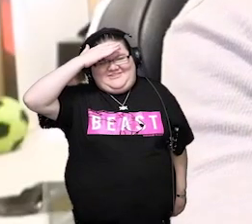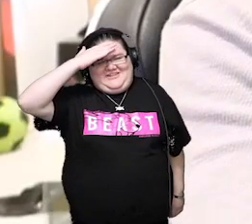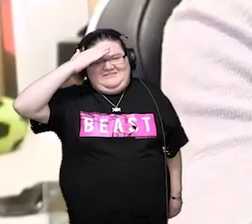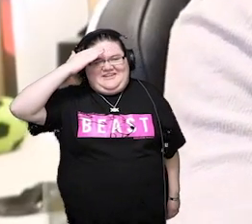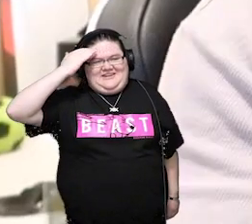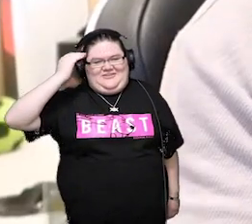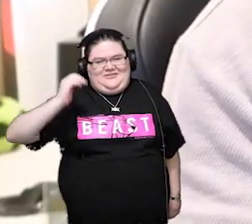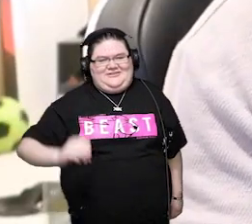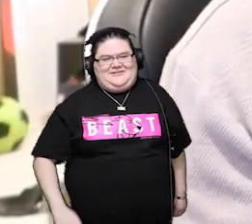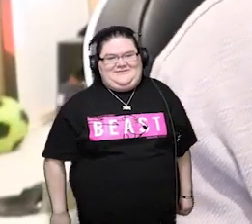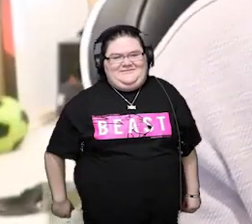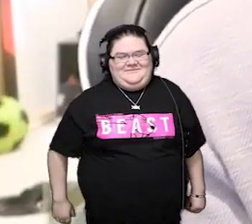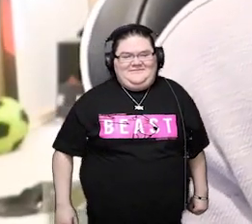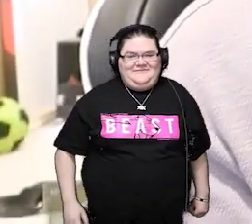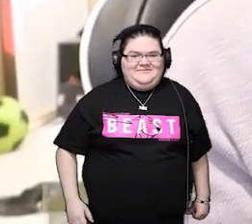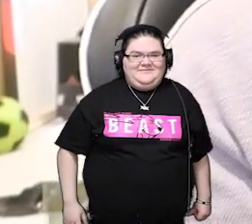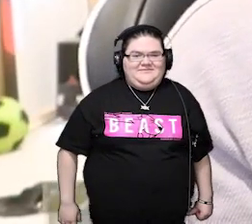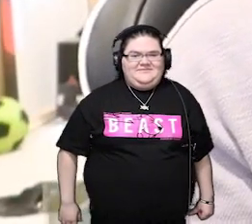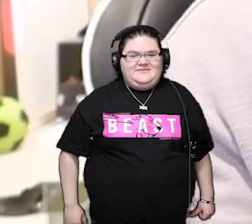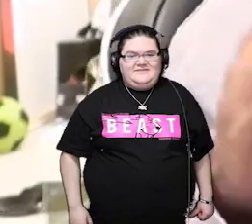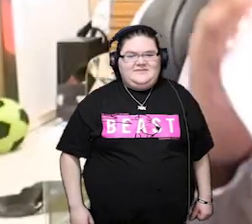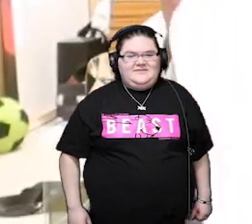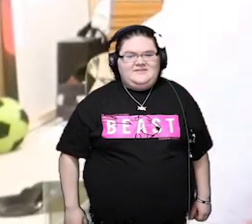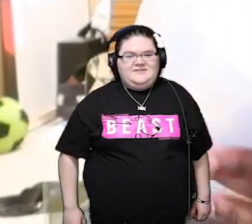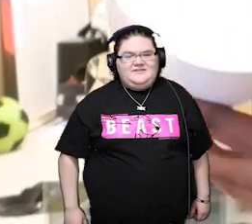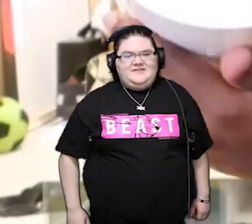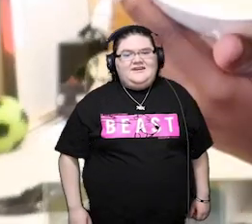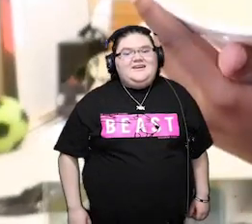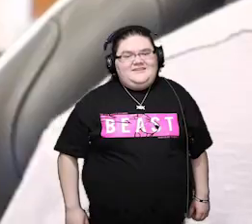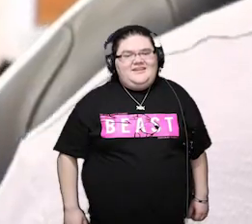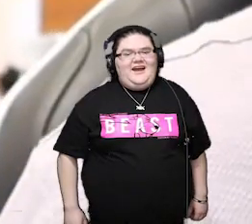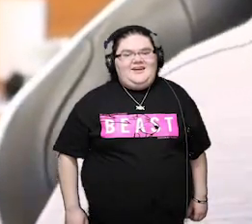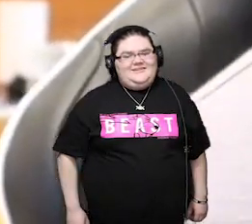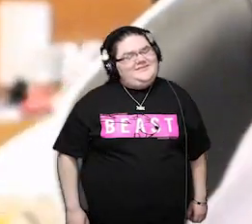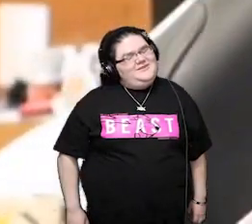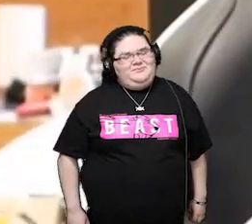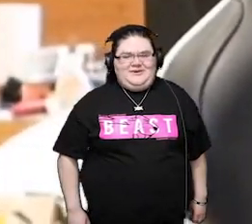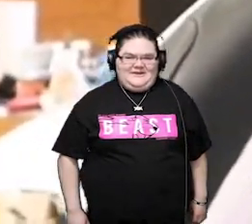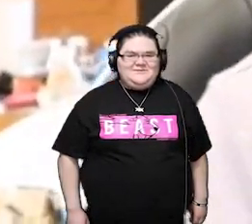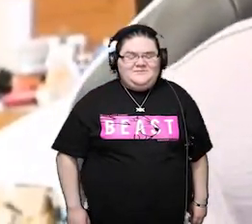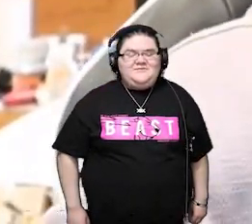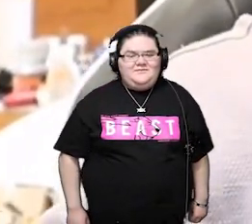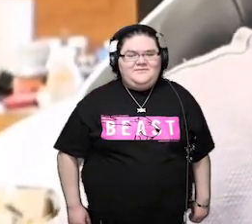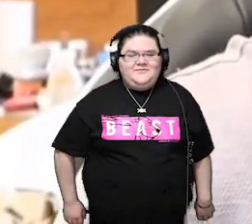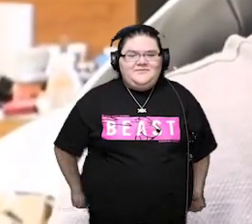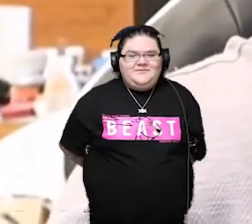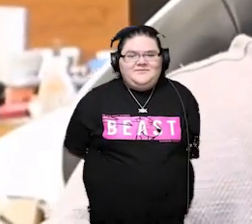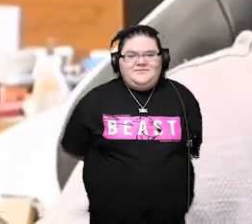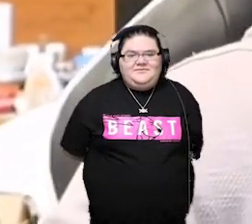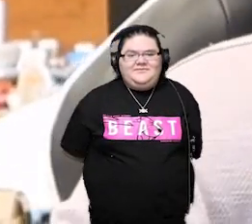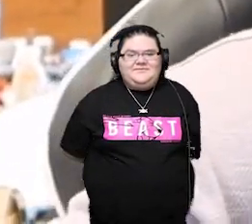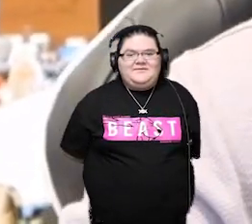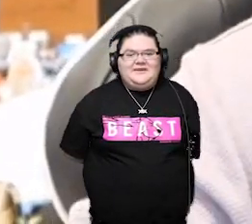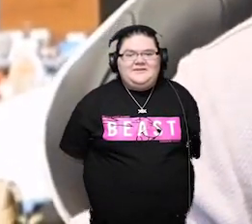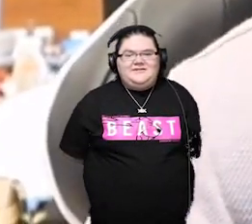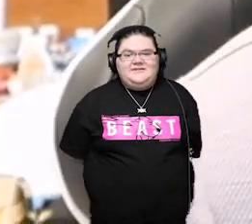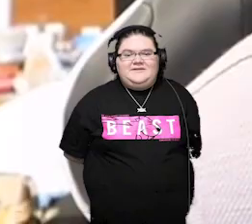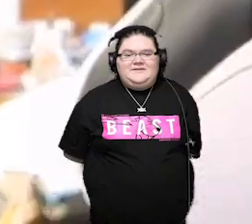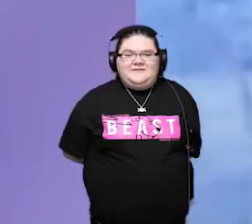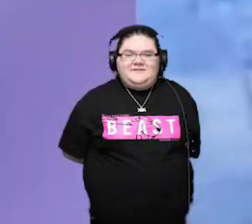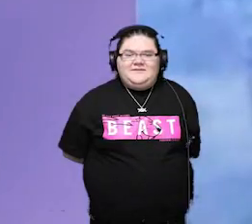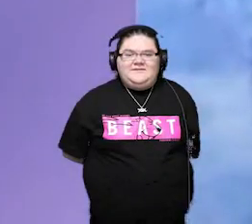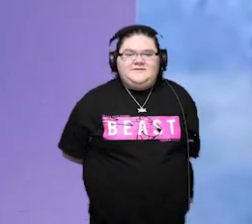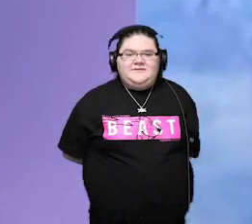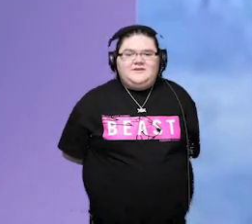It just sounds like it hurts. That's actually. I've kind of dented the thing. Probably not great for my brain. Bit. But we move. We